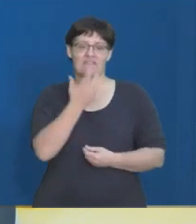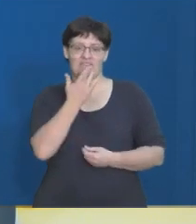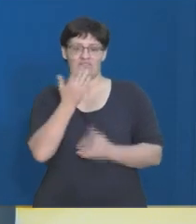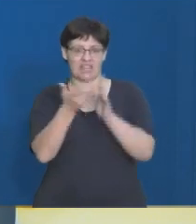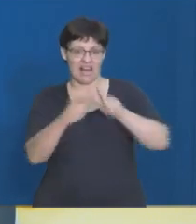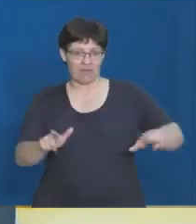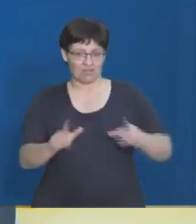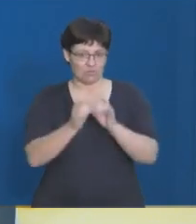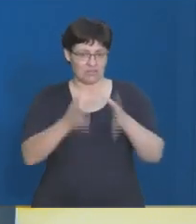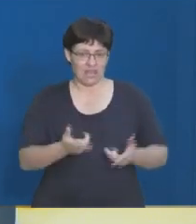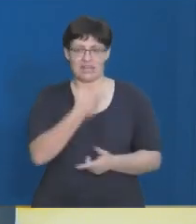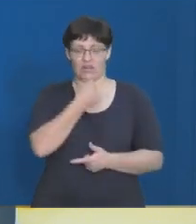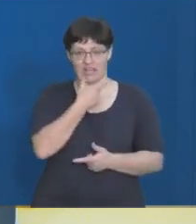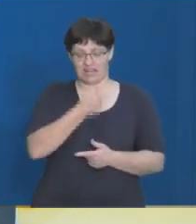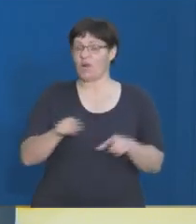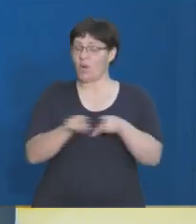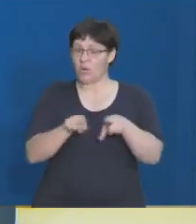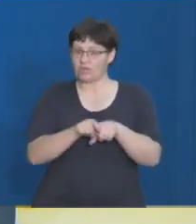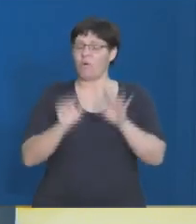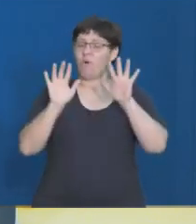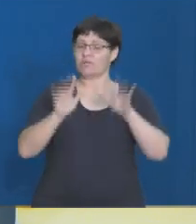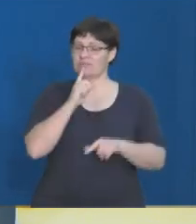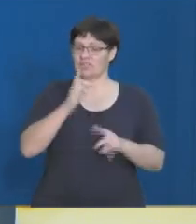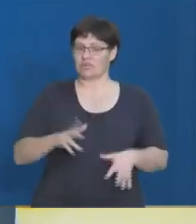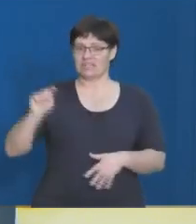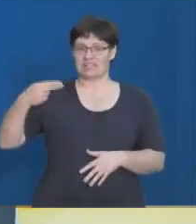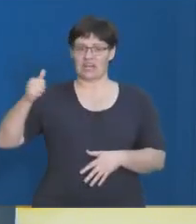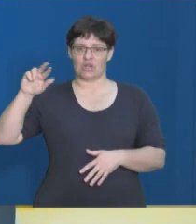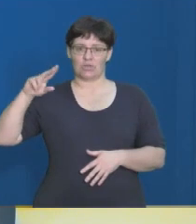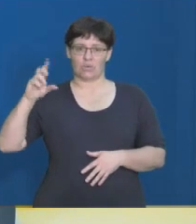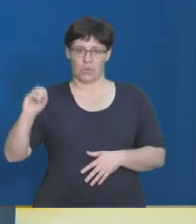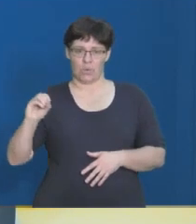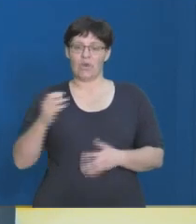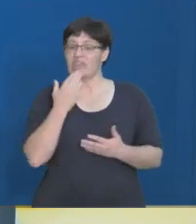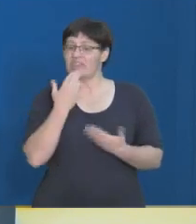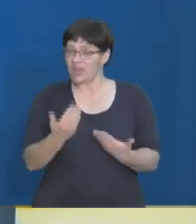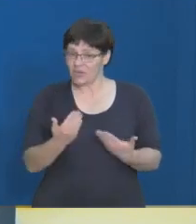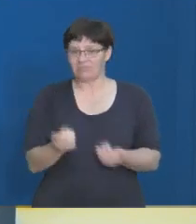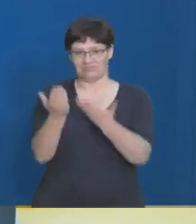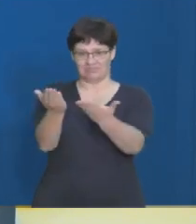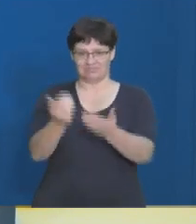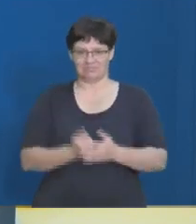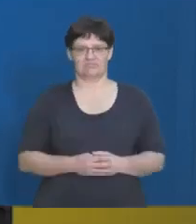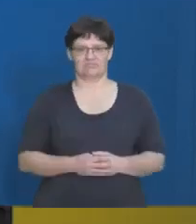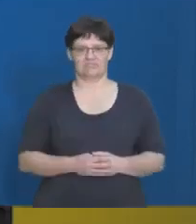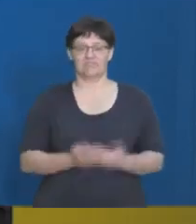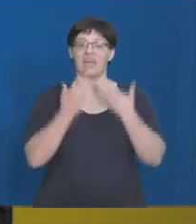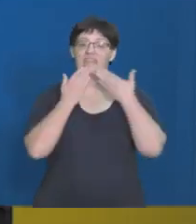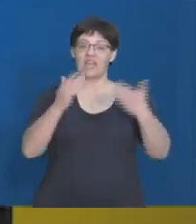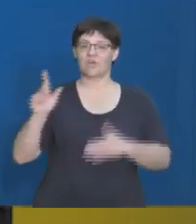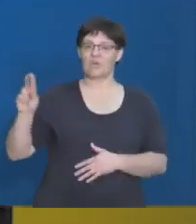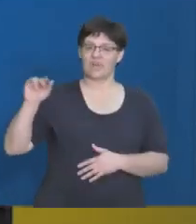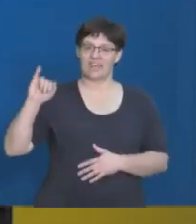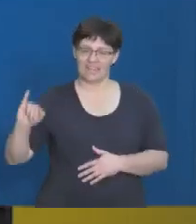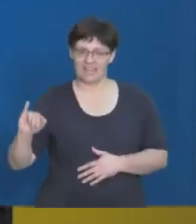language interpreter, Nicolene, as well as our awesome teacher, Tando. Thank you so much, guys, and over to you. Thanks,